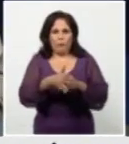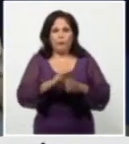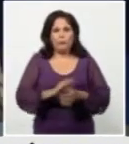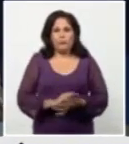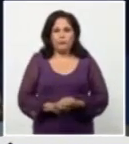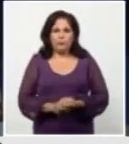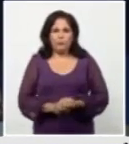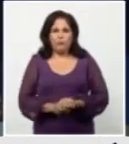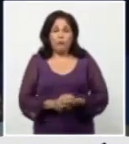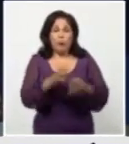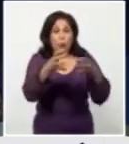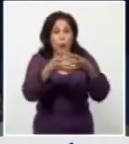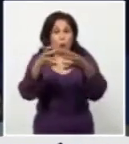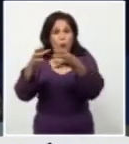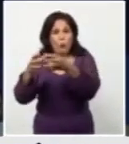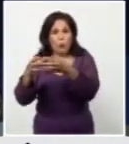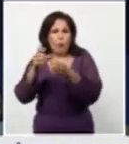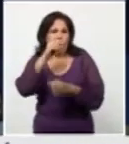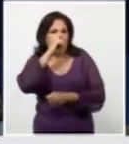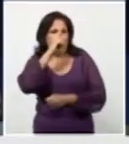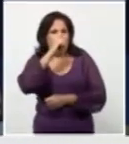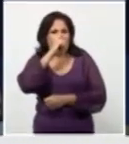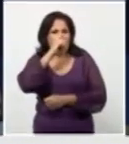Por grupos de edades, hay un